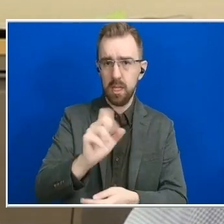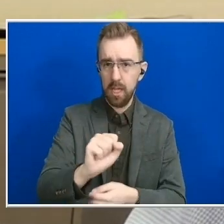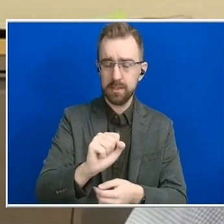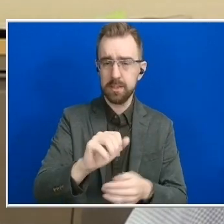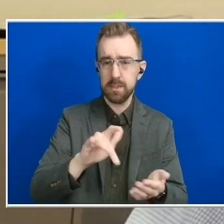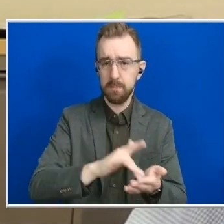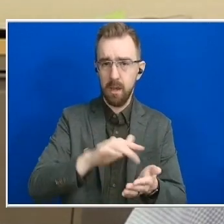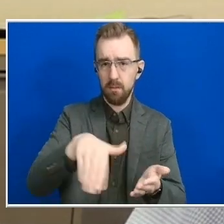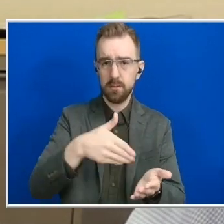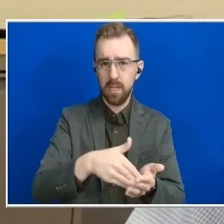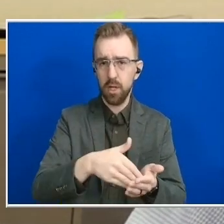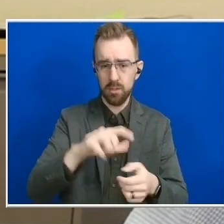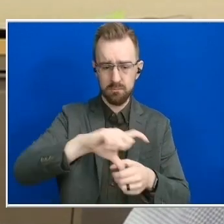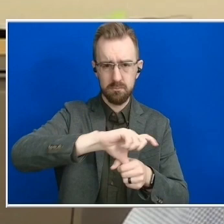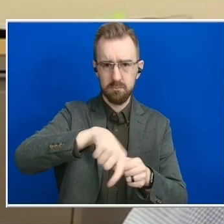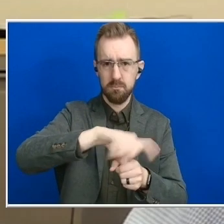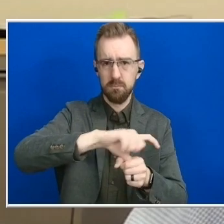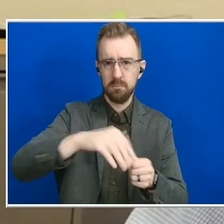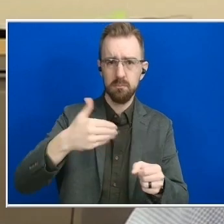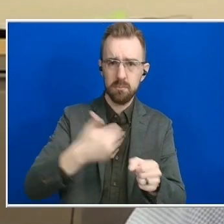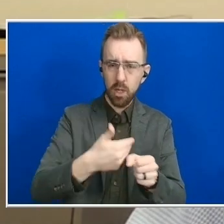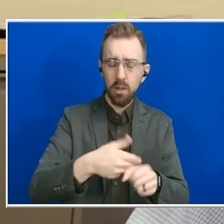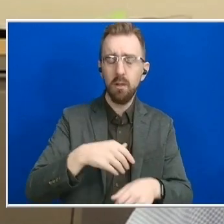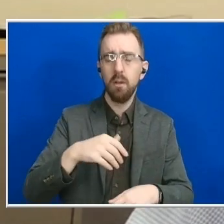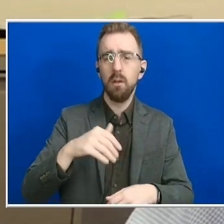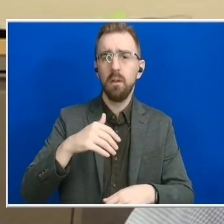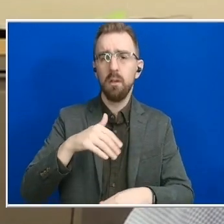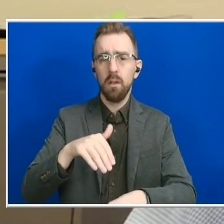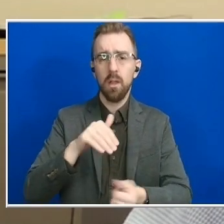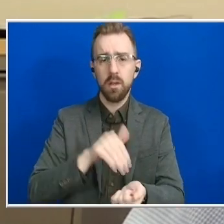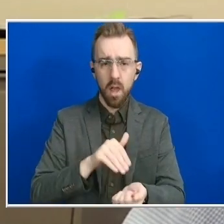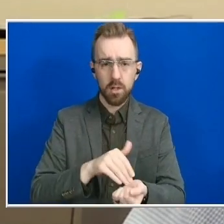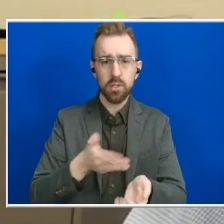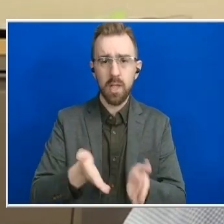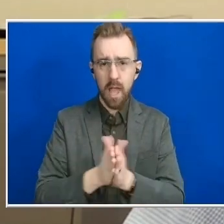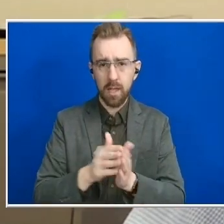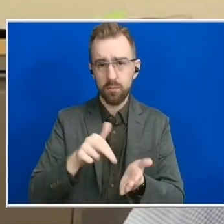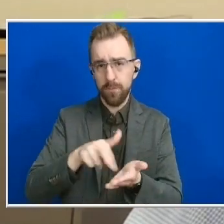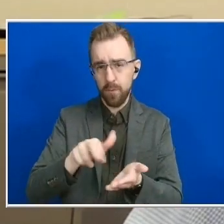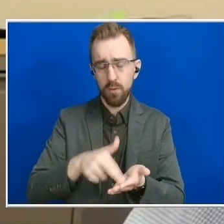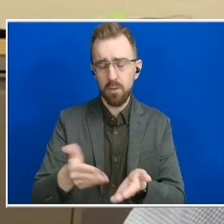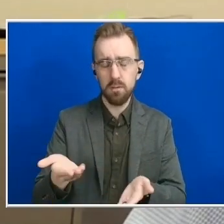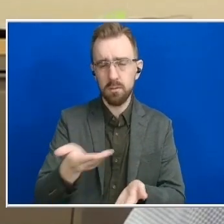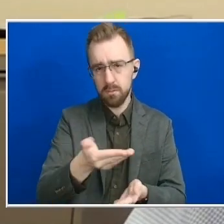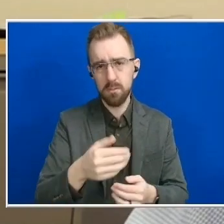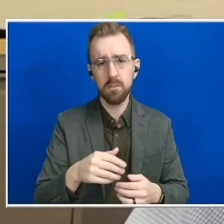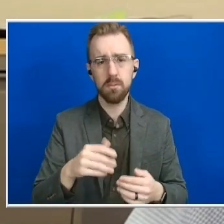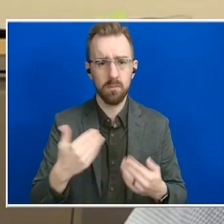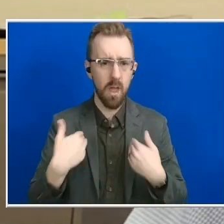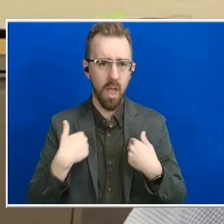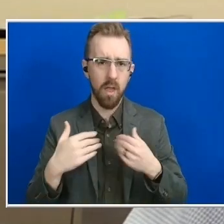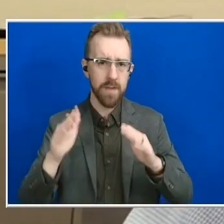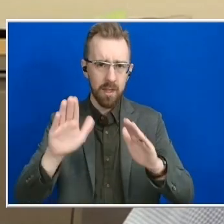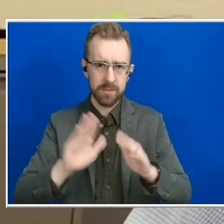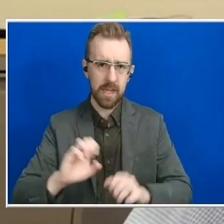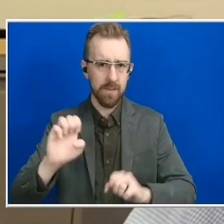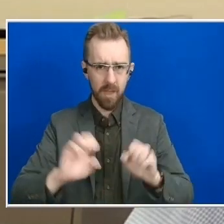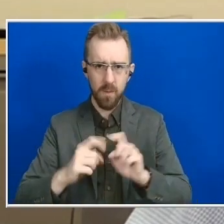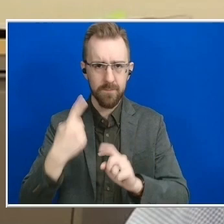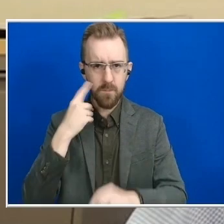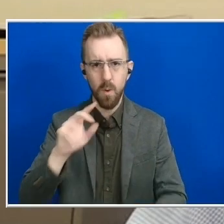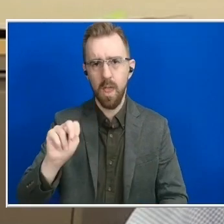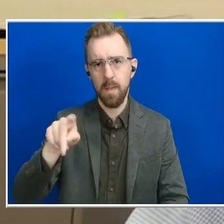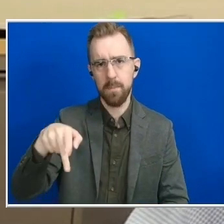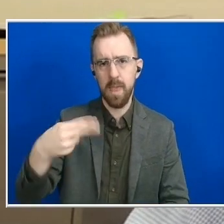Center, to your doctors, ask them to put in referrals, and you're going to get an outstanding evaluation for NPH. And even if you